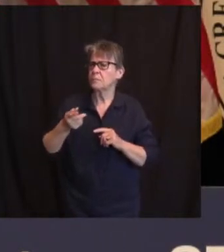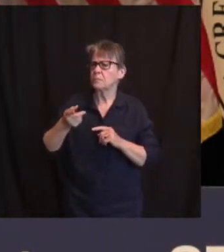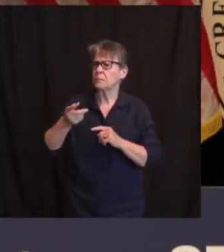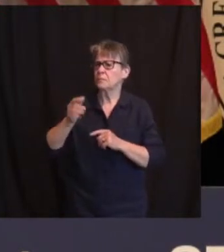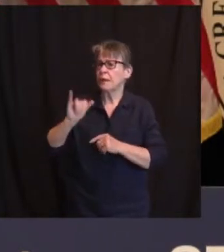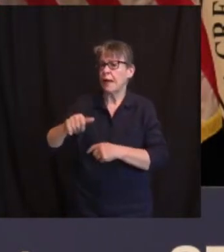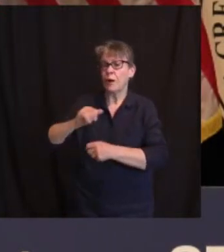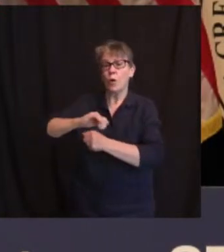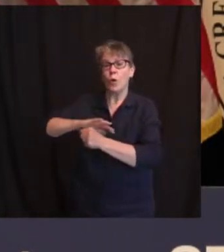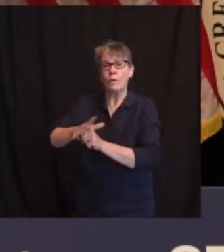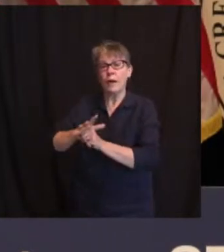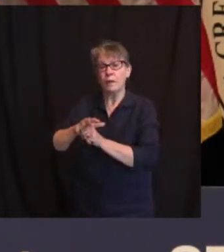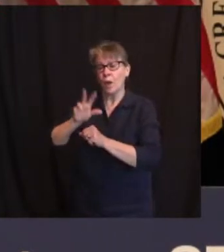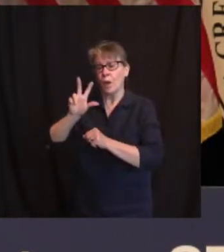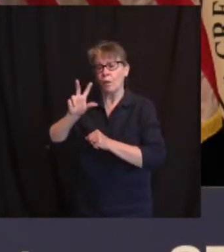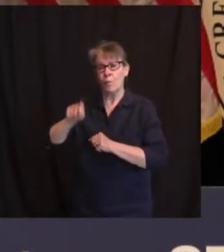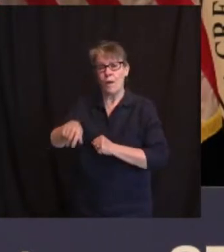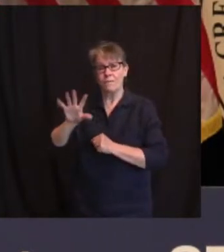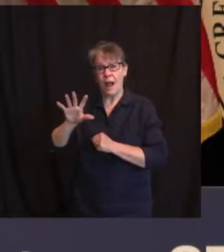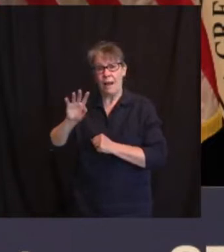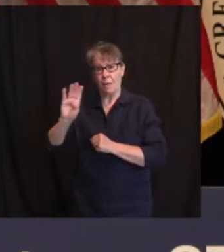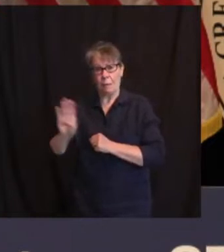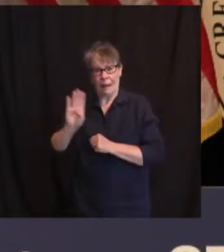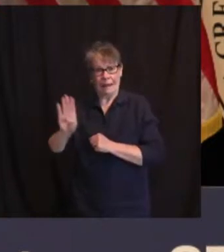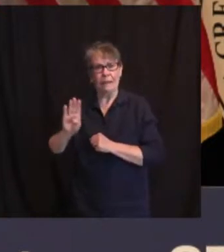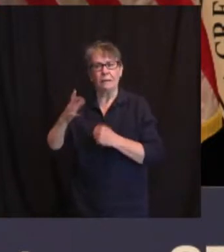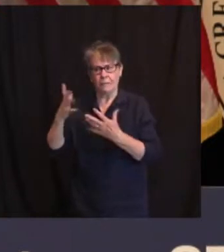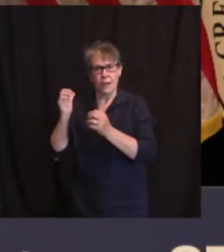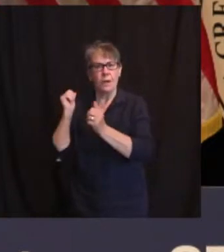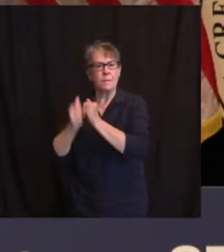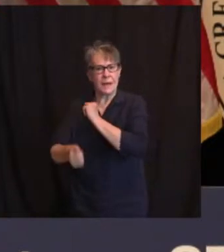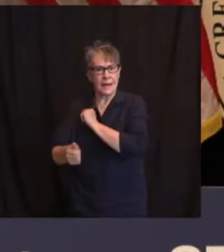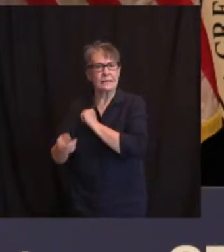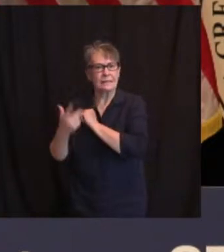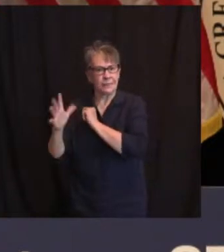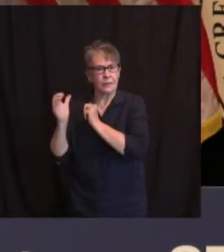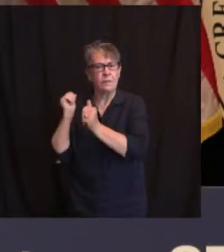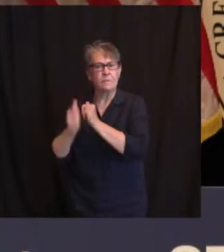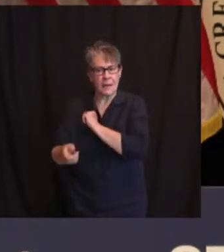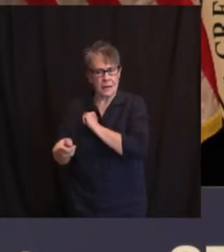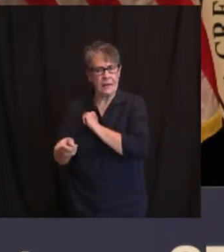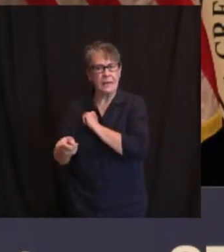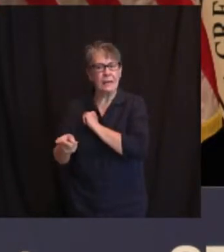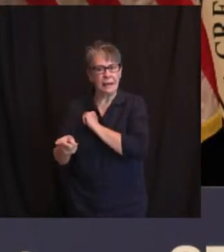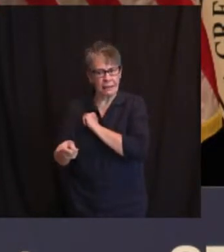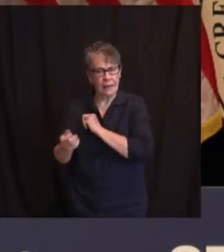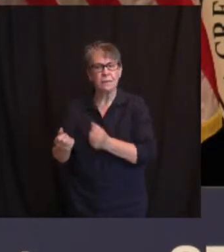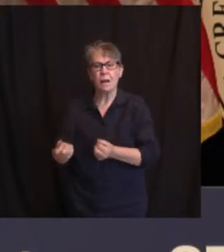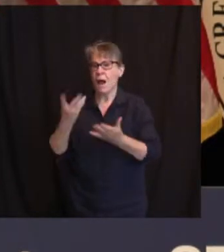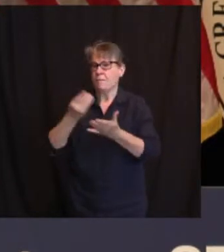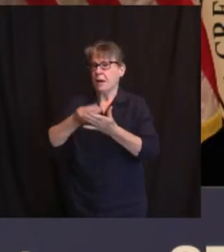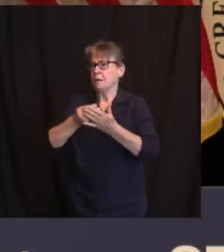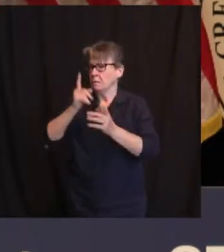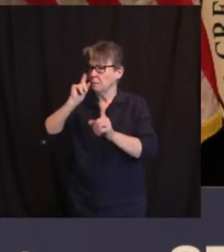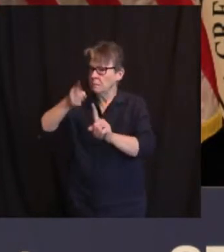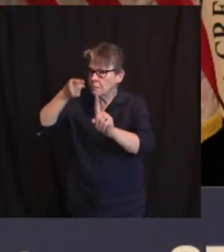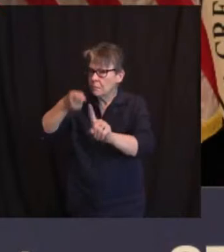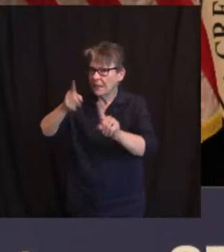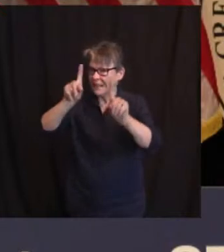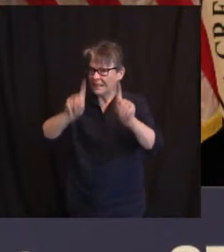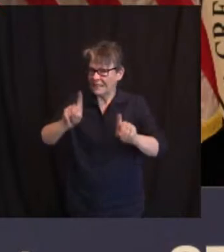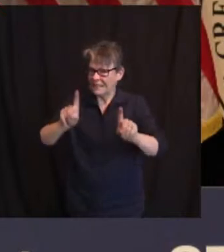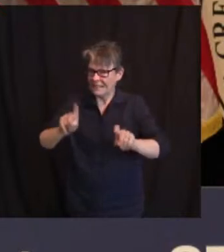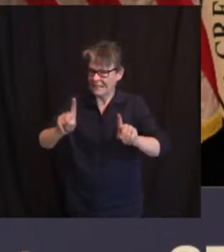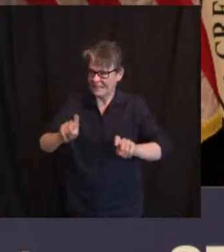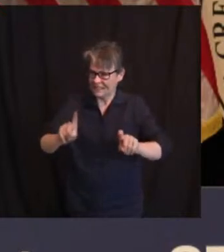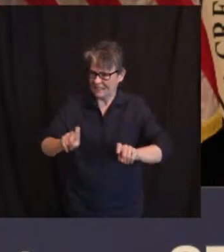a substantial amount of money for testing in New Jersey on a per capita basis based on the formula, did as well, if not better, than every other state.